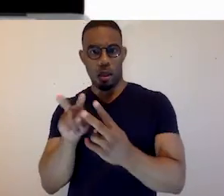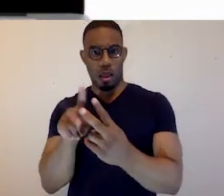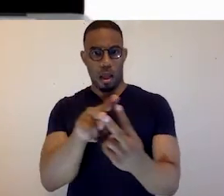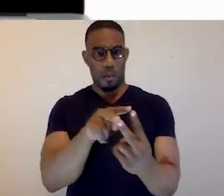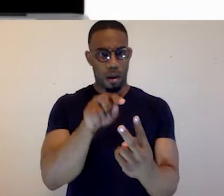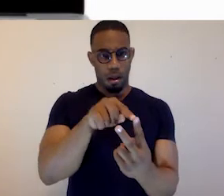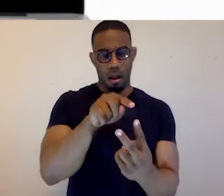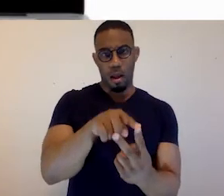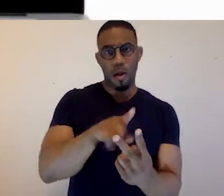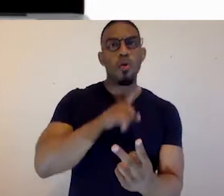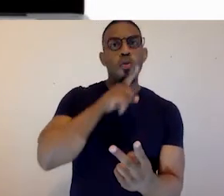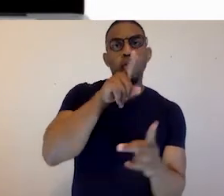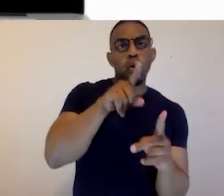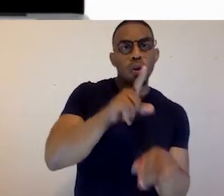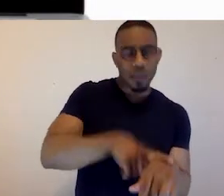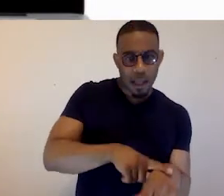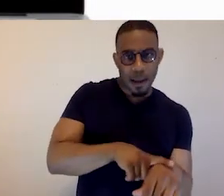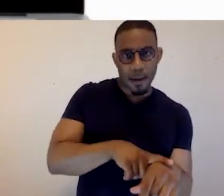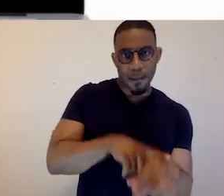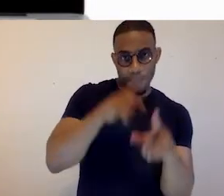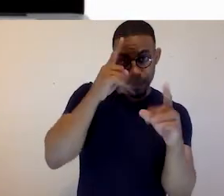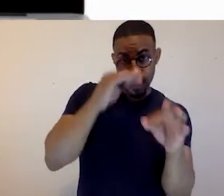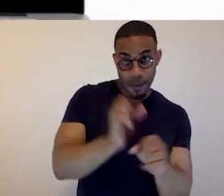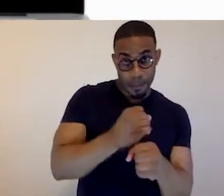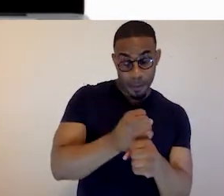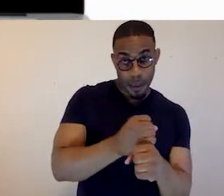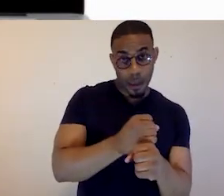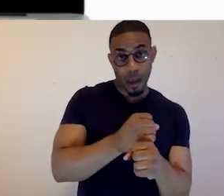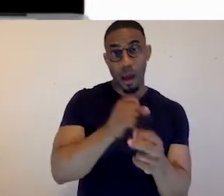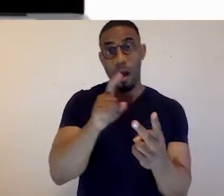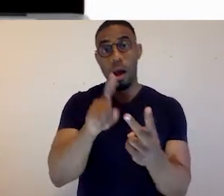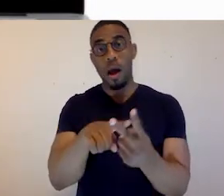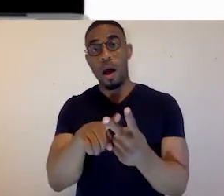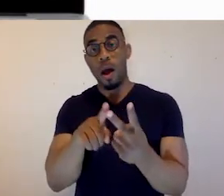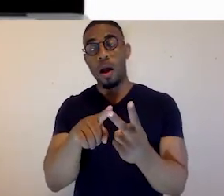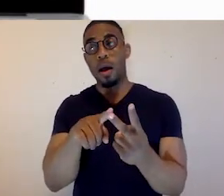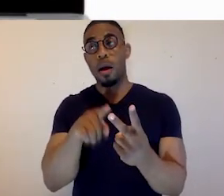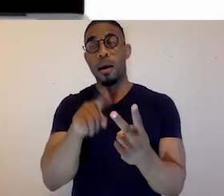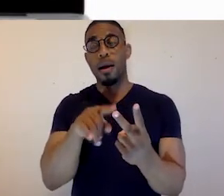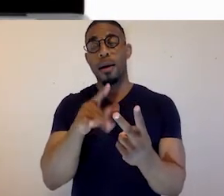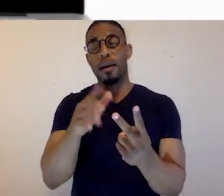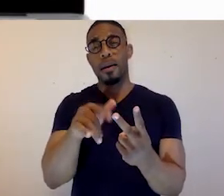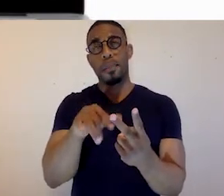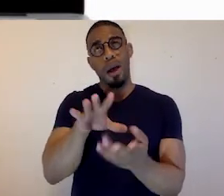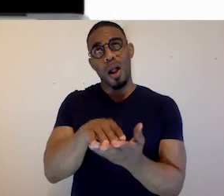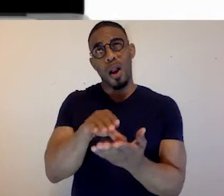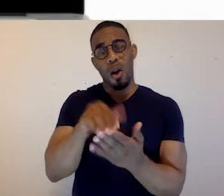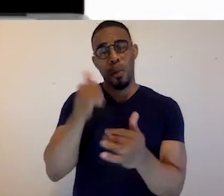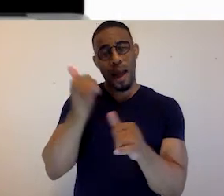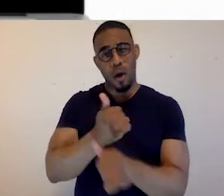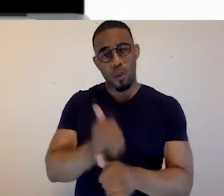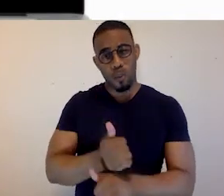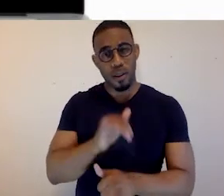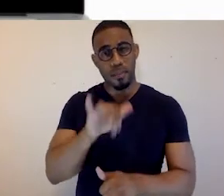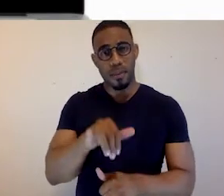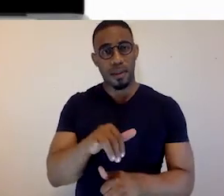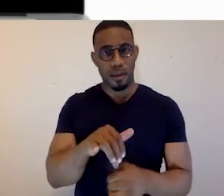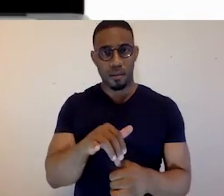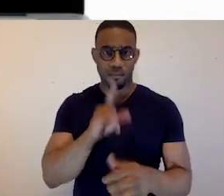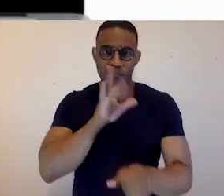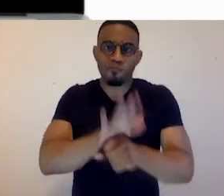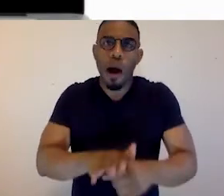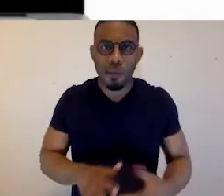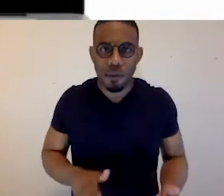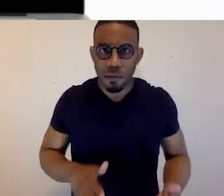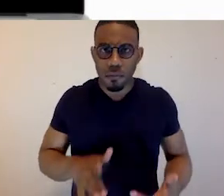coupling of the real-time decision making along with a learning algorithm that